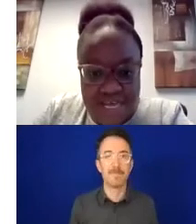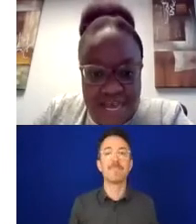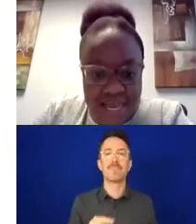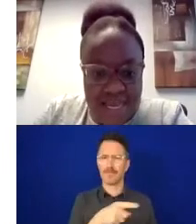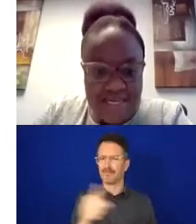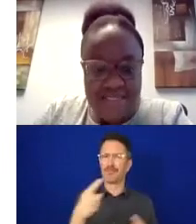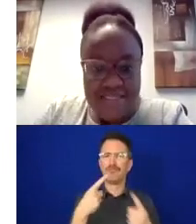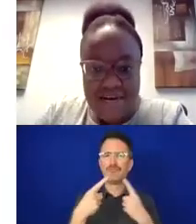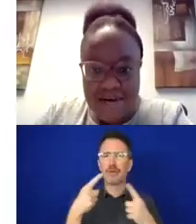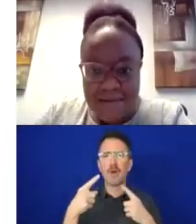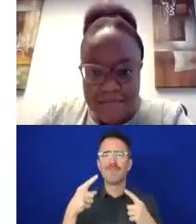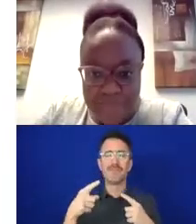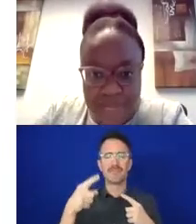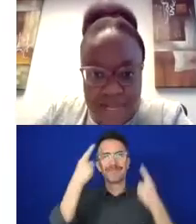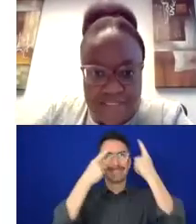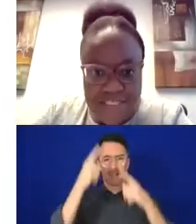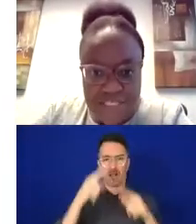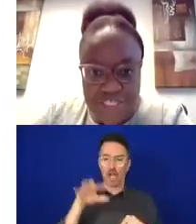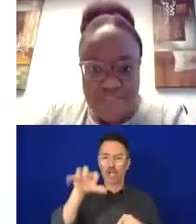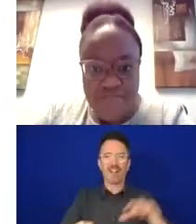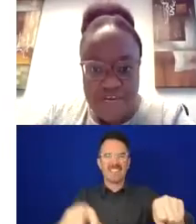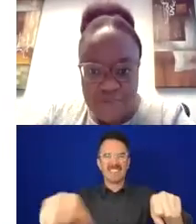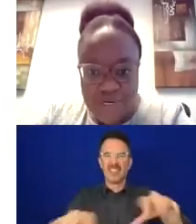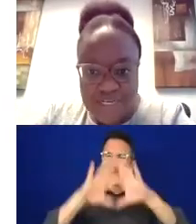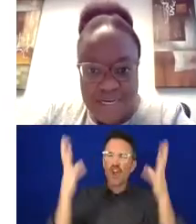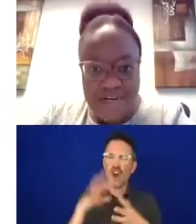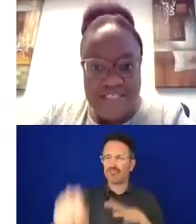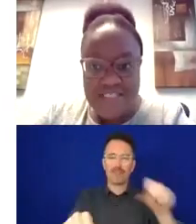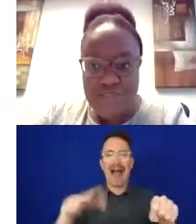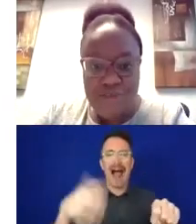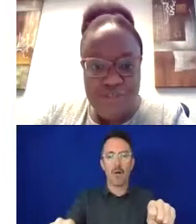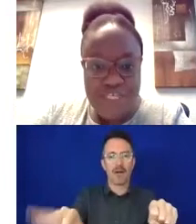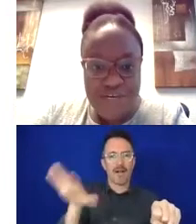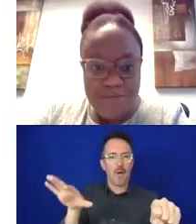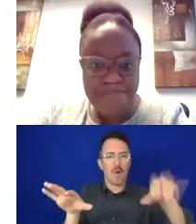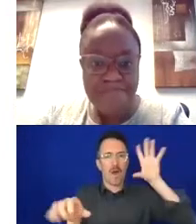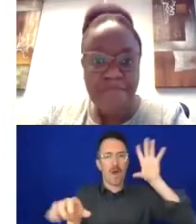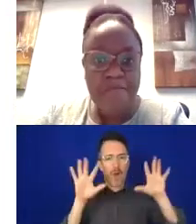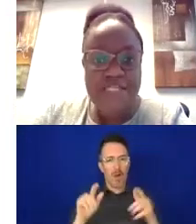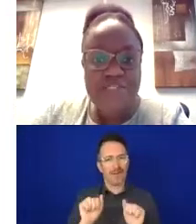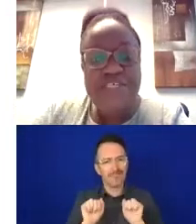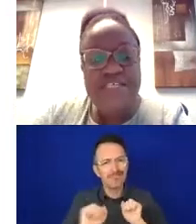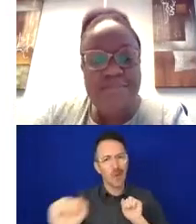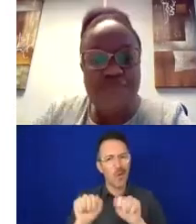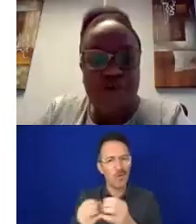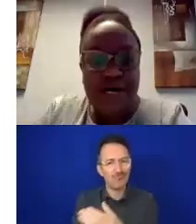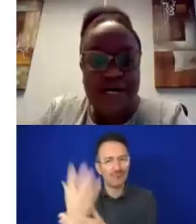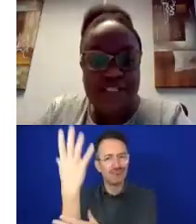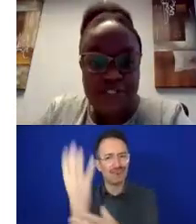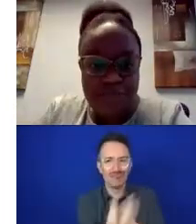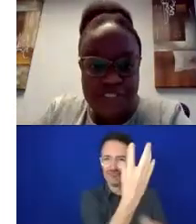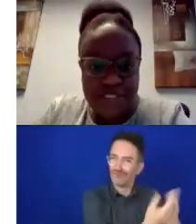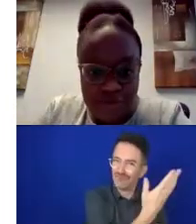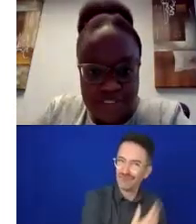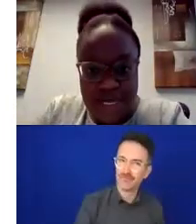questions, and I'll just share the first one and direct this to you, Diego. And so this comes from